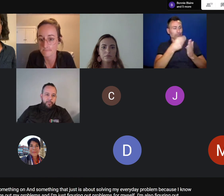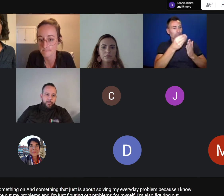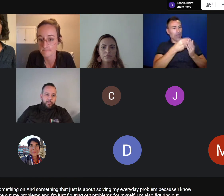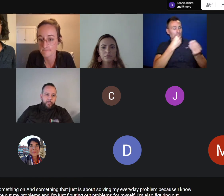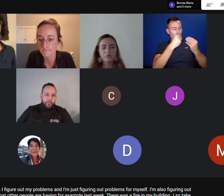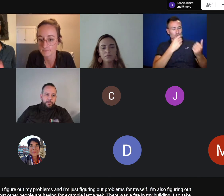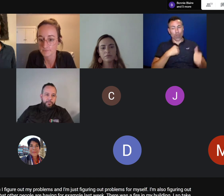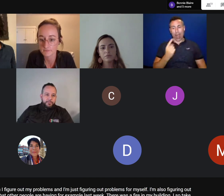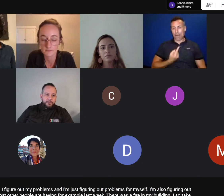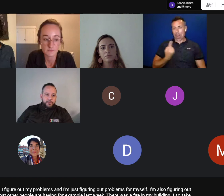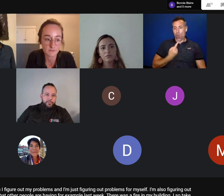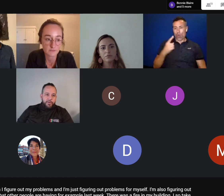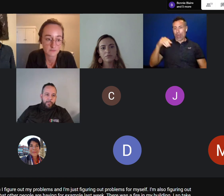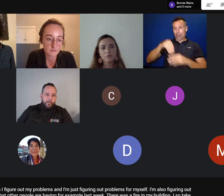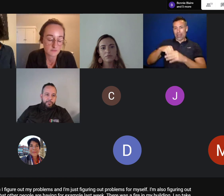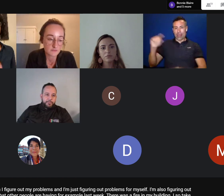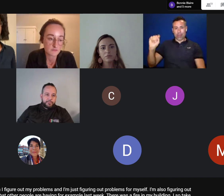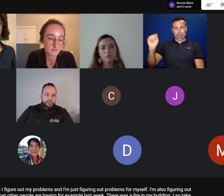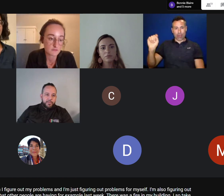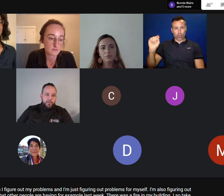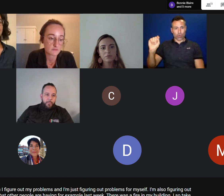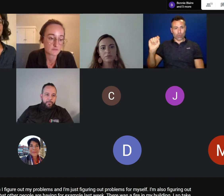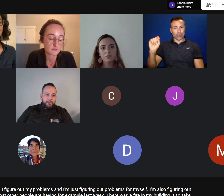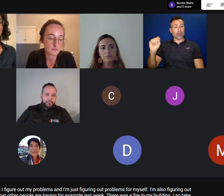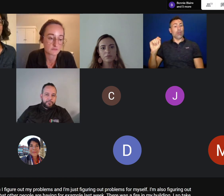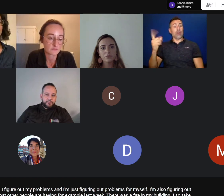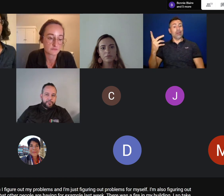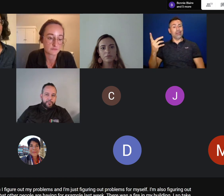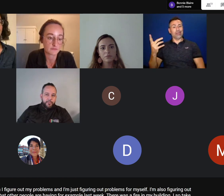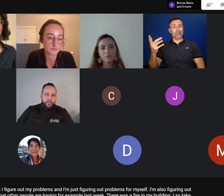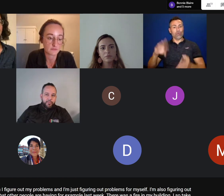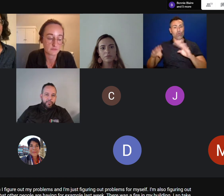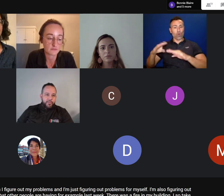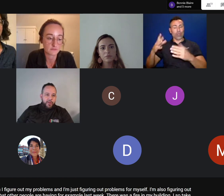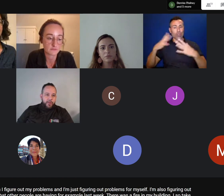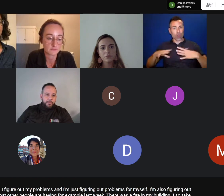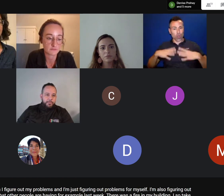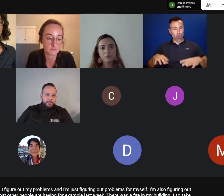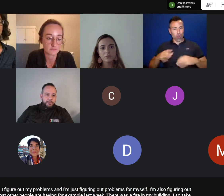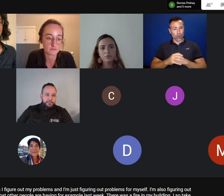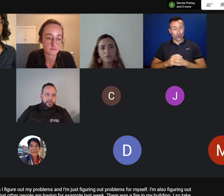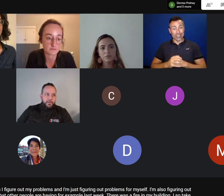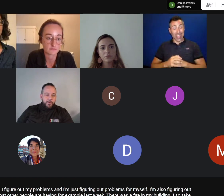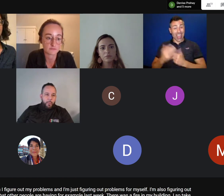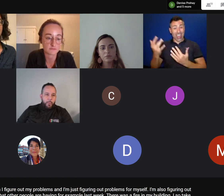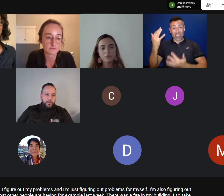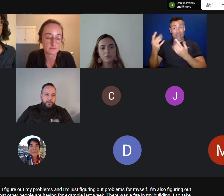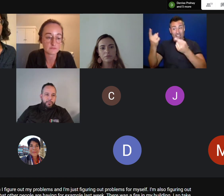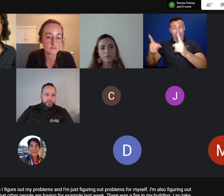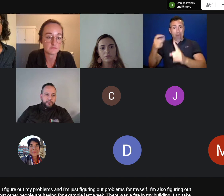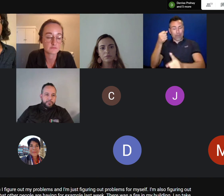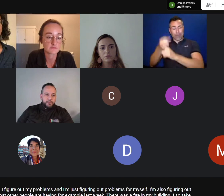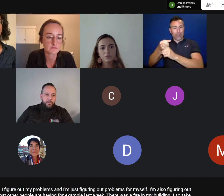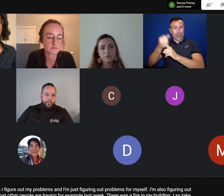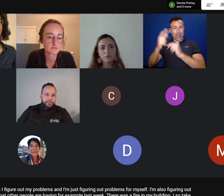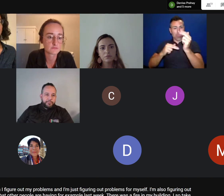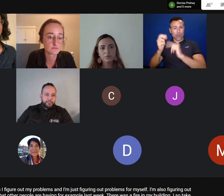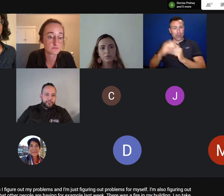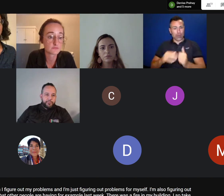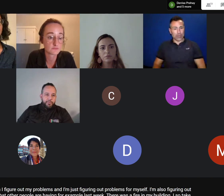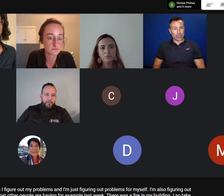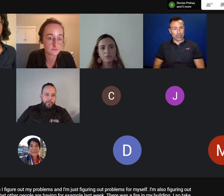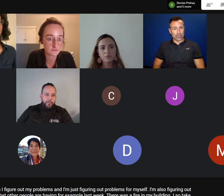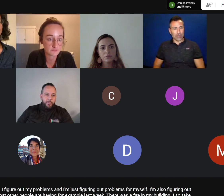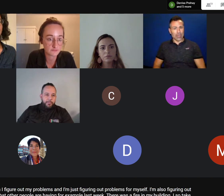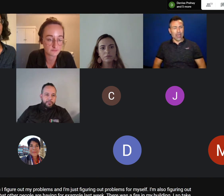Andy comes and he comes to the bathroom and he's like, you